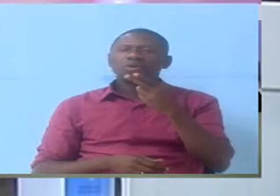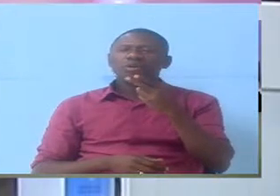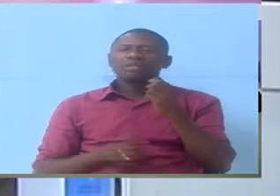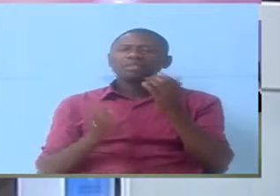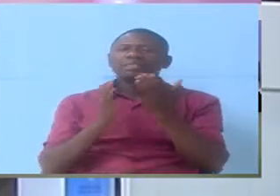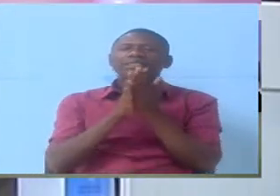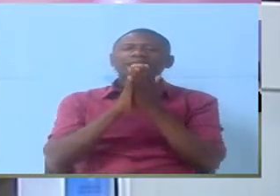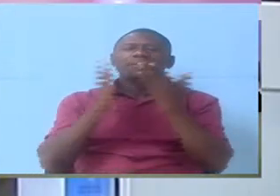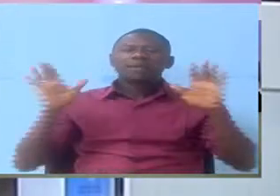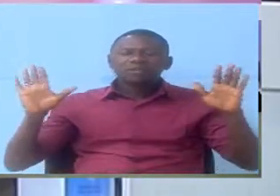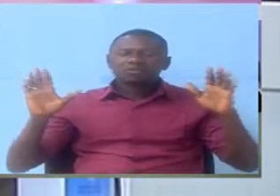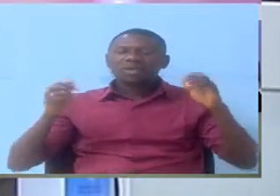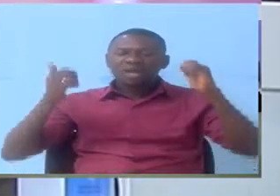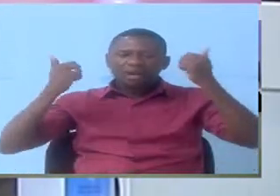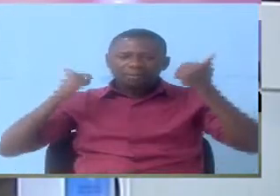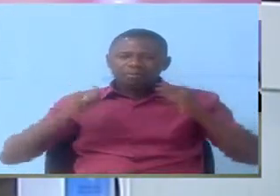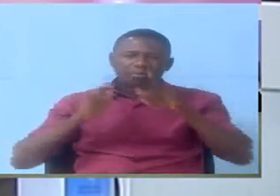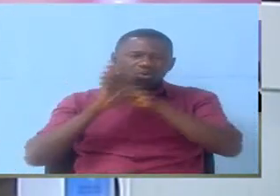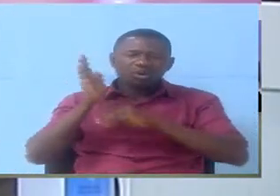I can see the president leaving